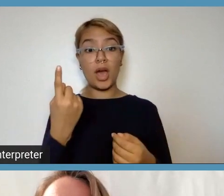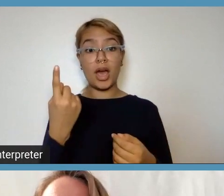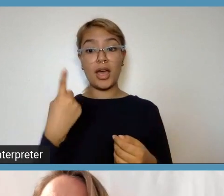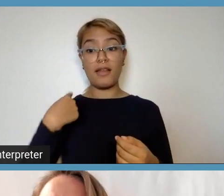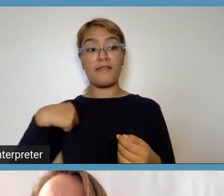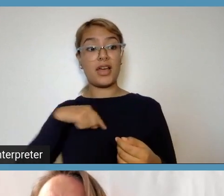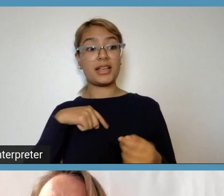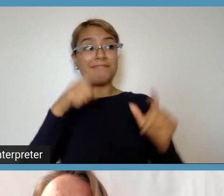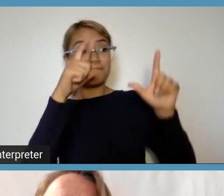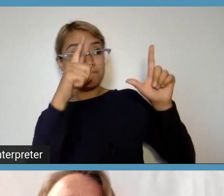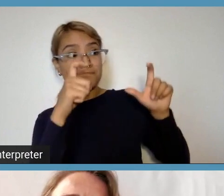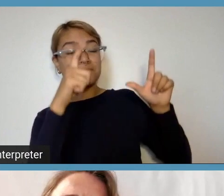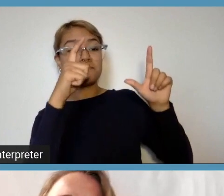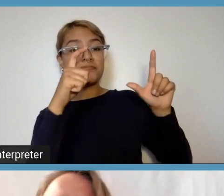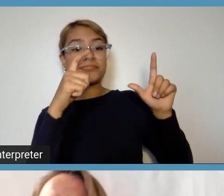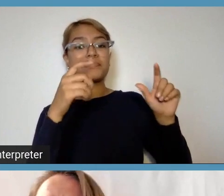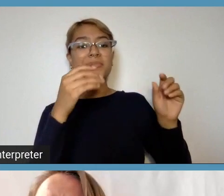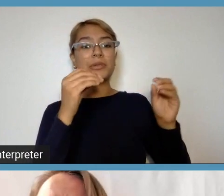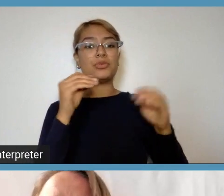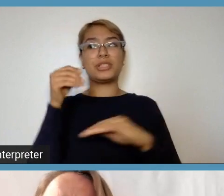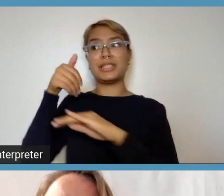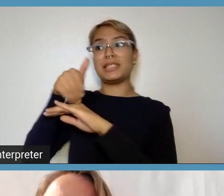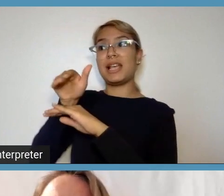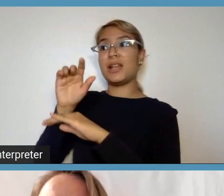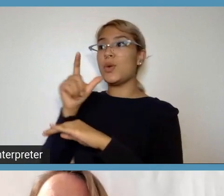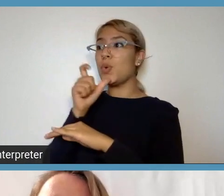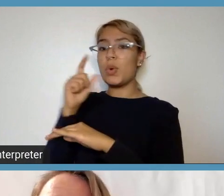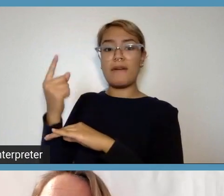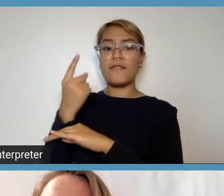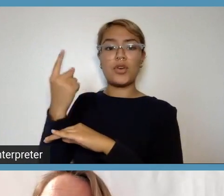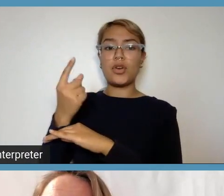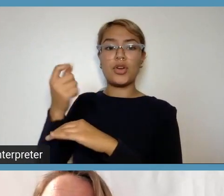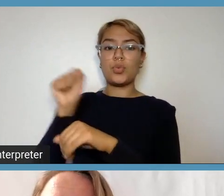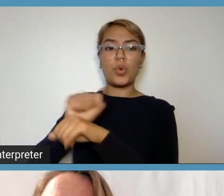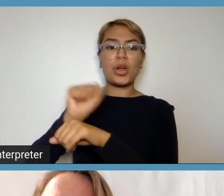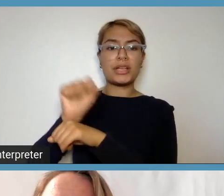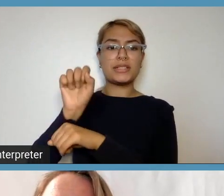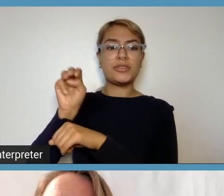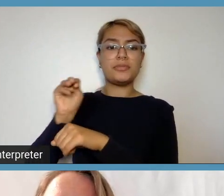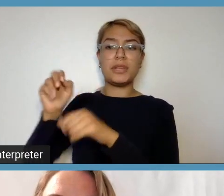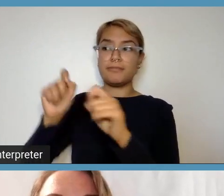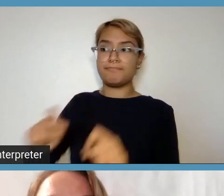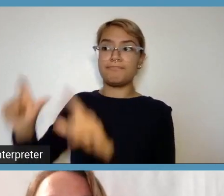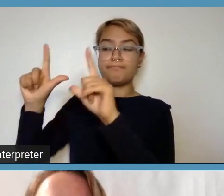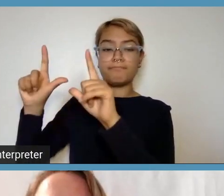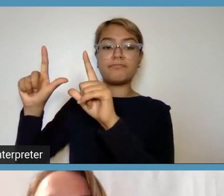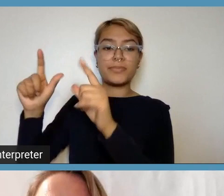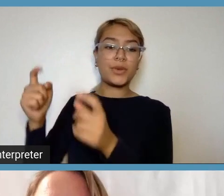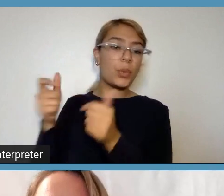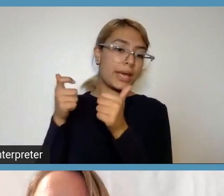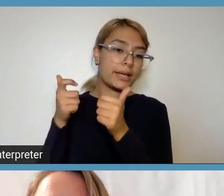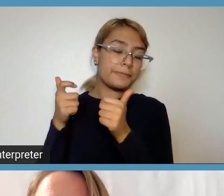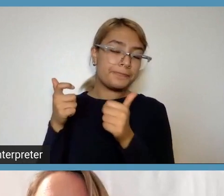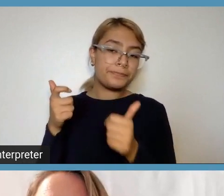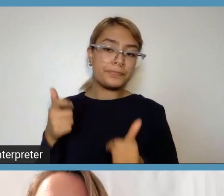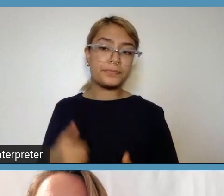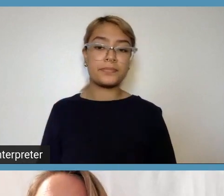to take a picture of it. We'll send it to whoever is working on social media that day and get it up pretty quickly.